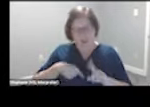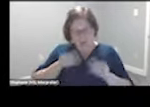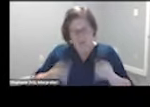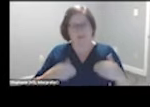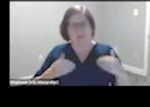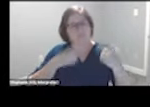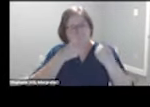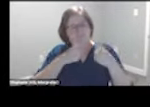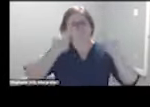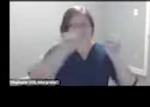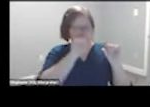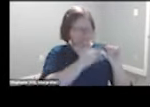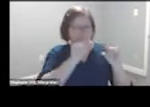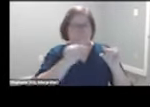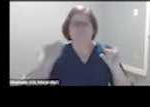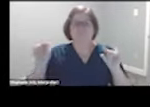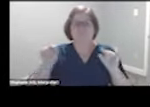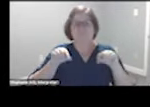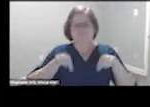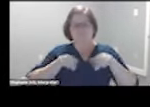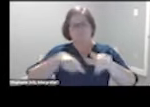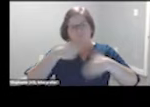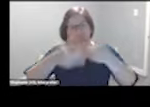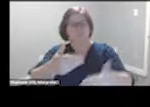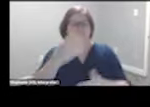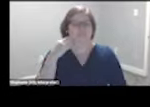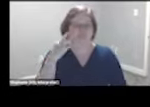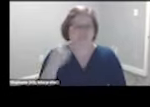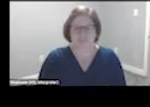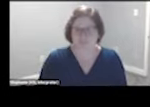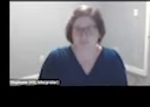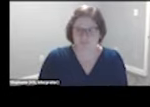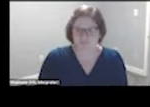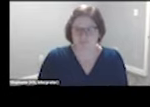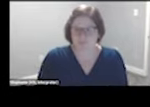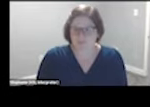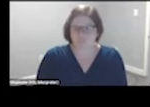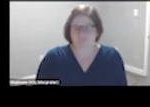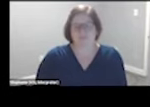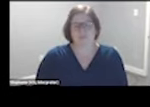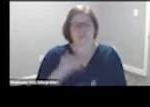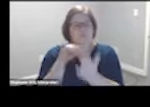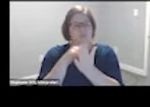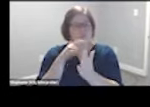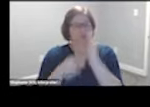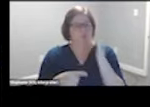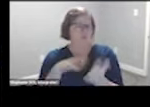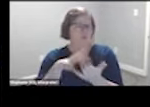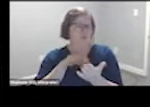and small little success from on the way in the process. So that is the things I learned from my selection